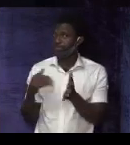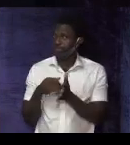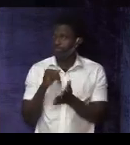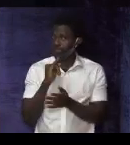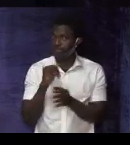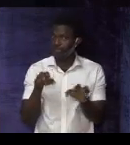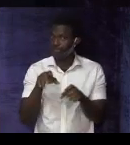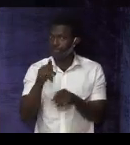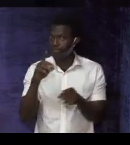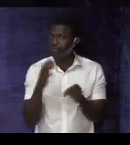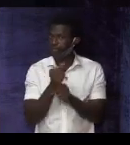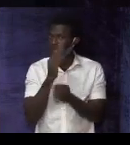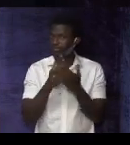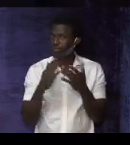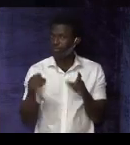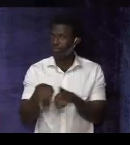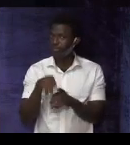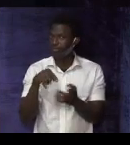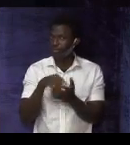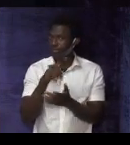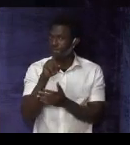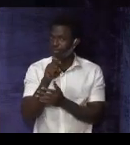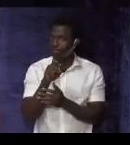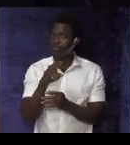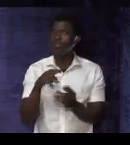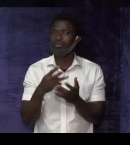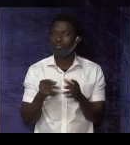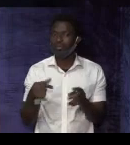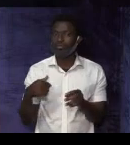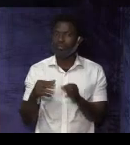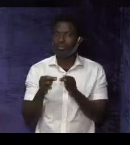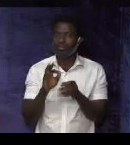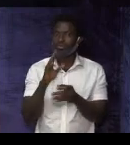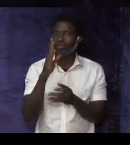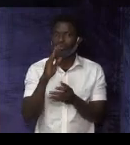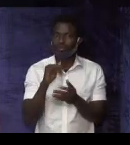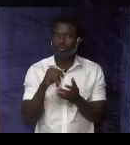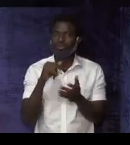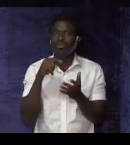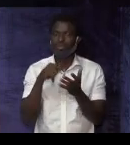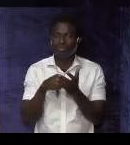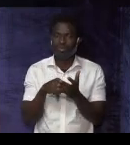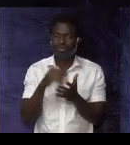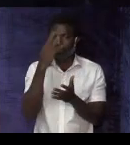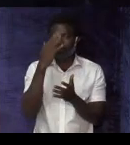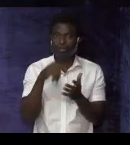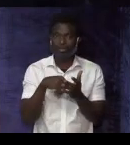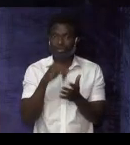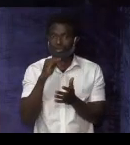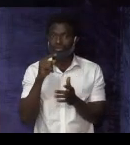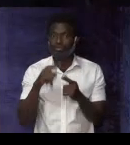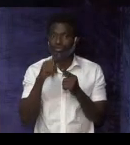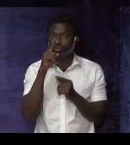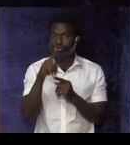Here it is. Did you get something of this nature? Well, let me explain why this is to you.